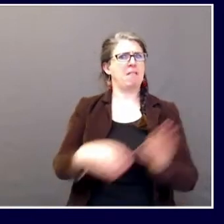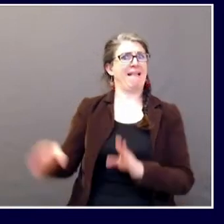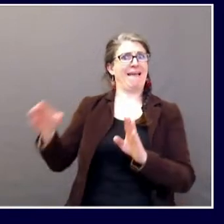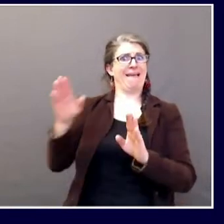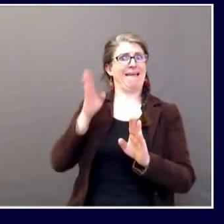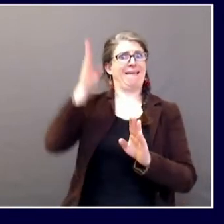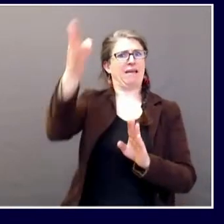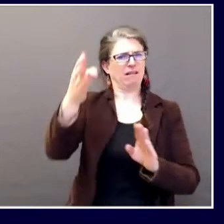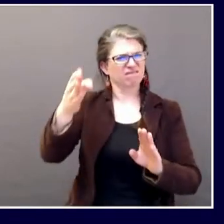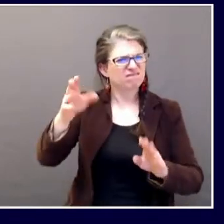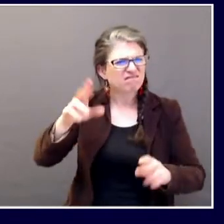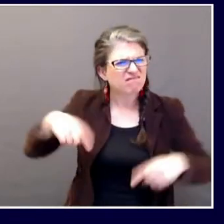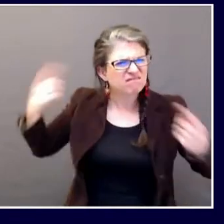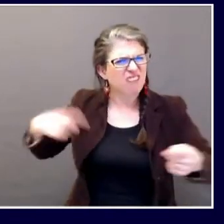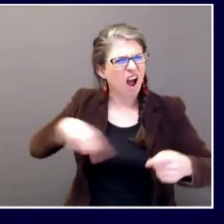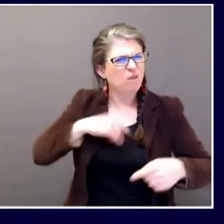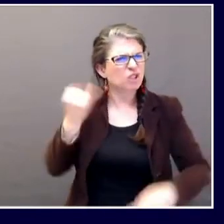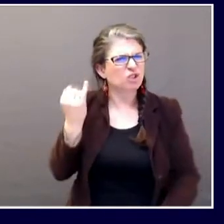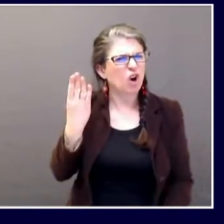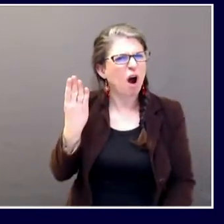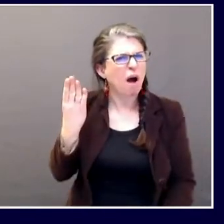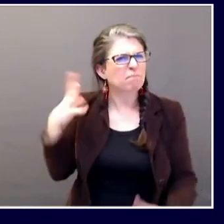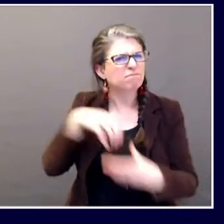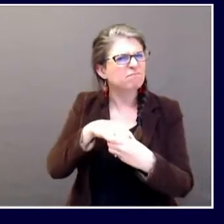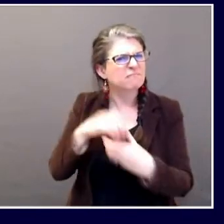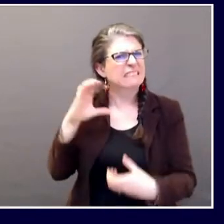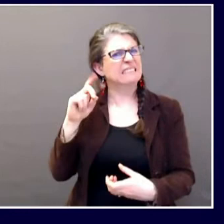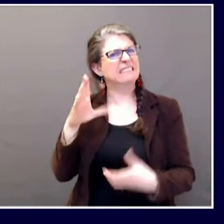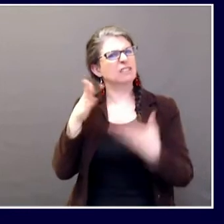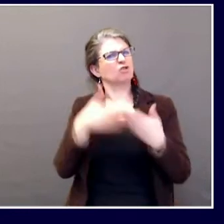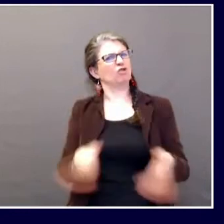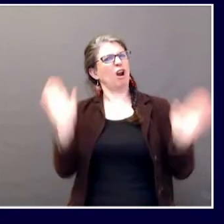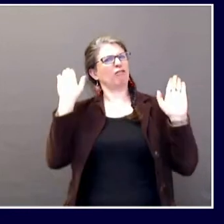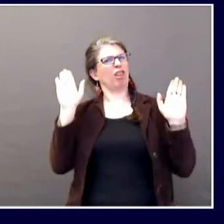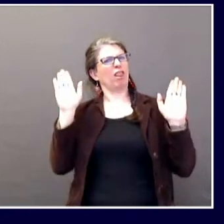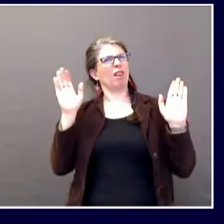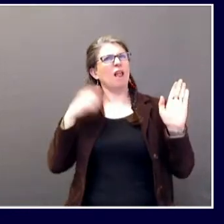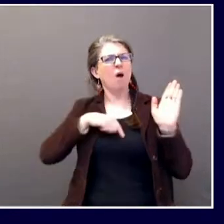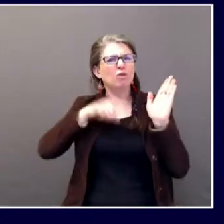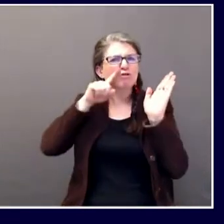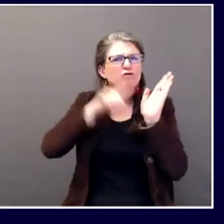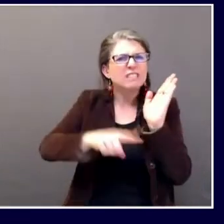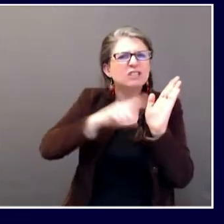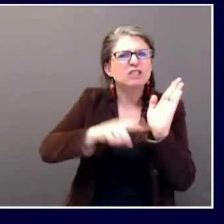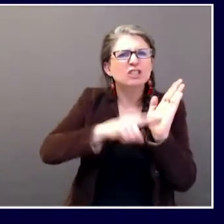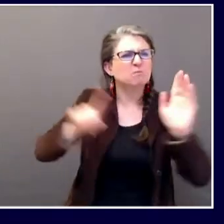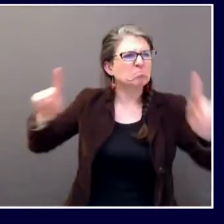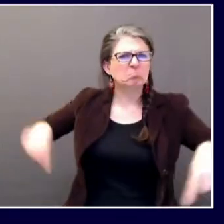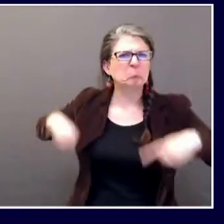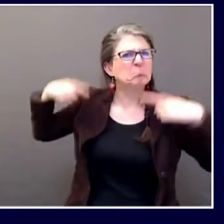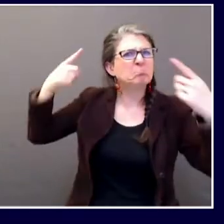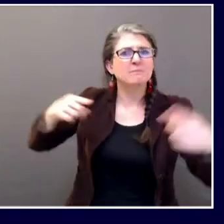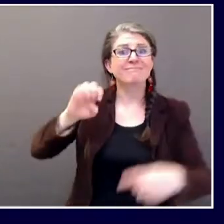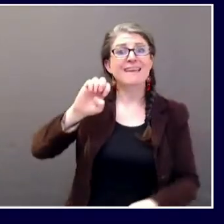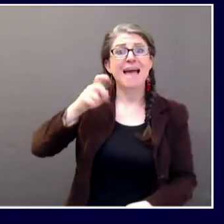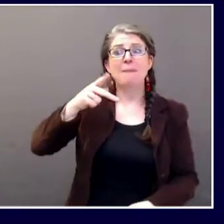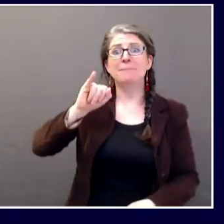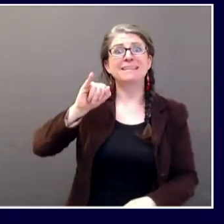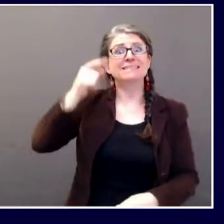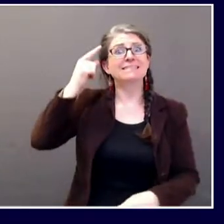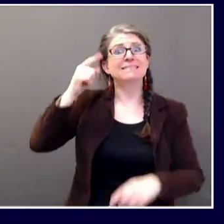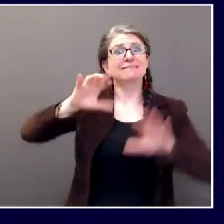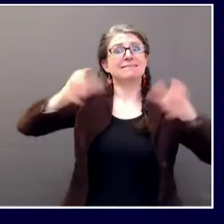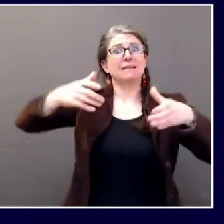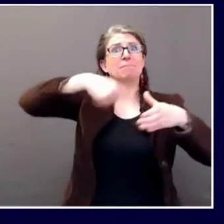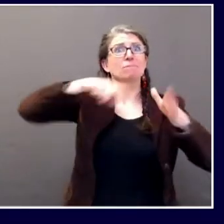We at the Maine CDC have been working with two partners to conduct whole genome sequencing of the